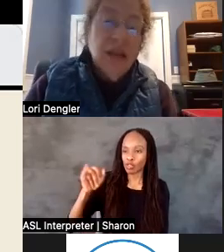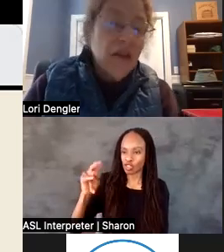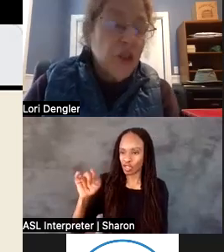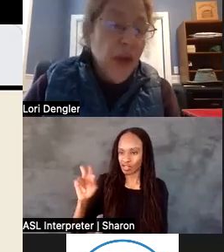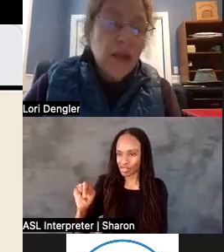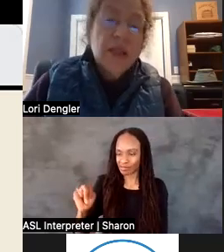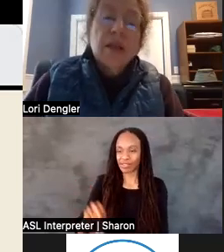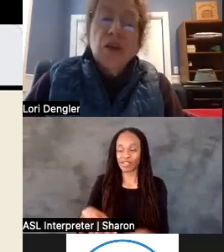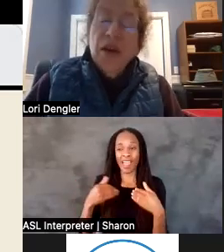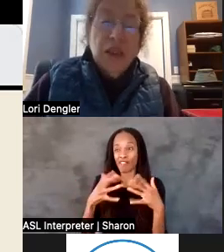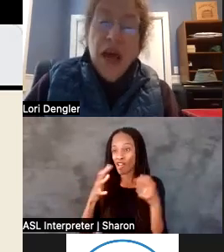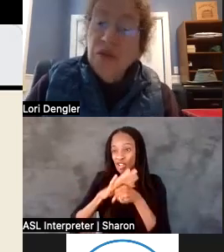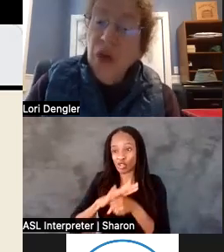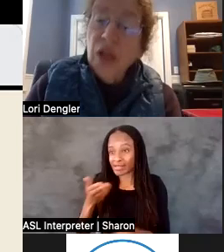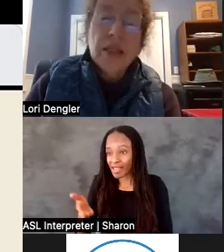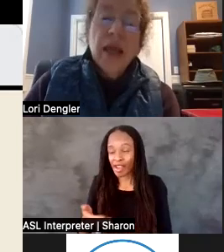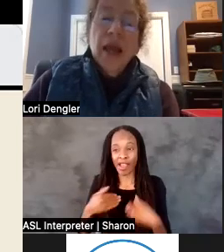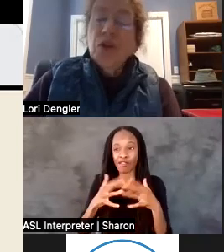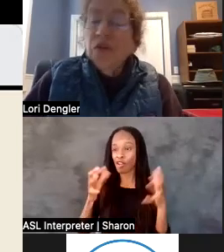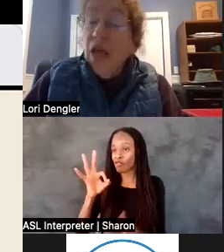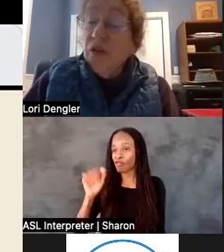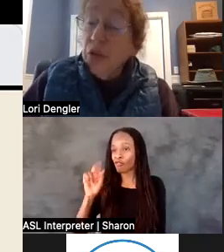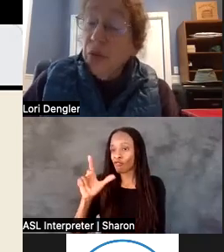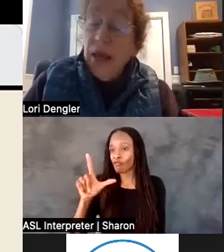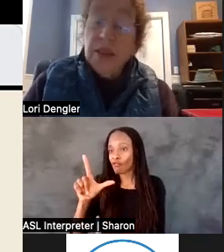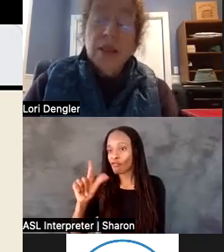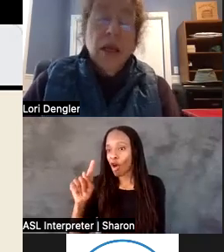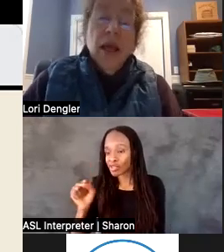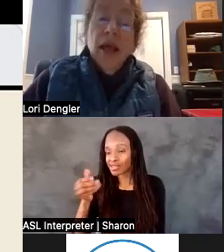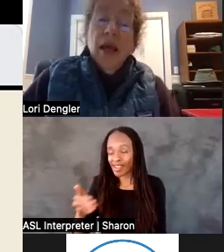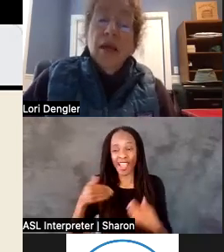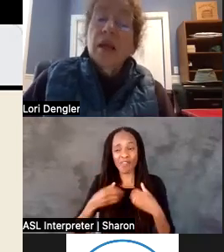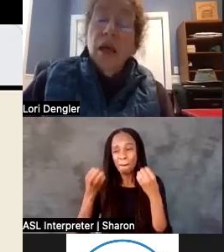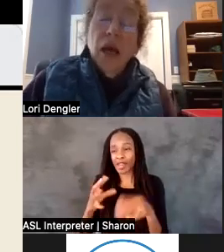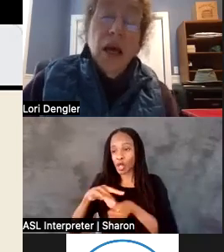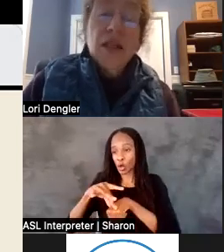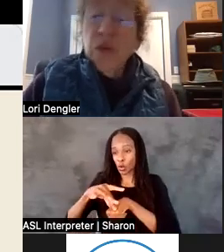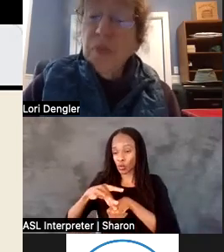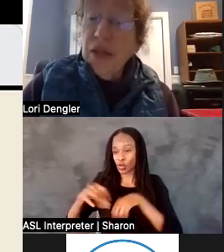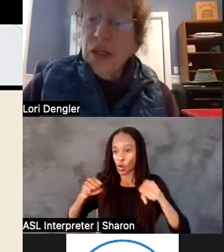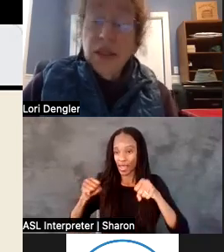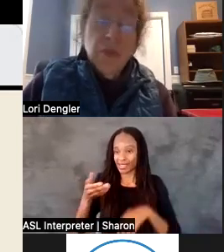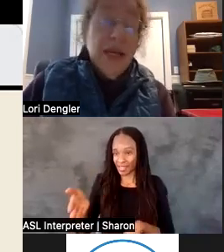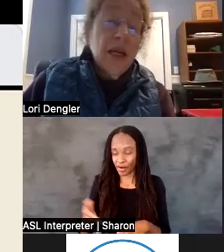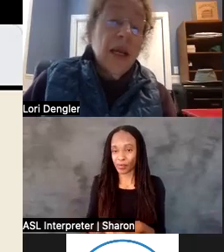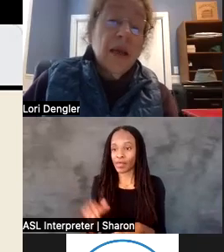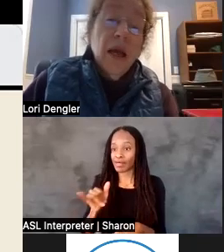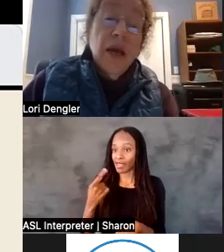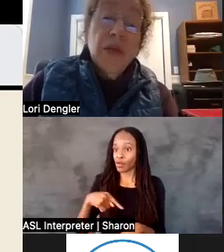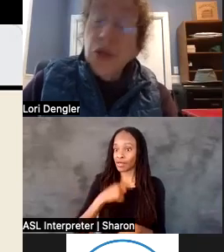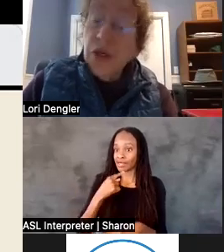a lot of stress, you have a lot of faults, and you have a lot of earthquakes. And as was mentioned at the